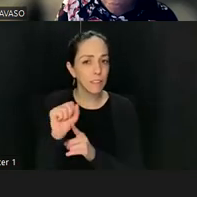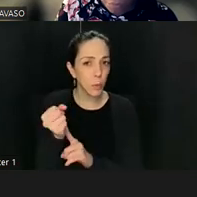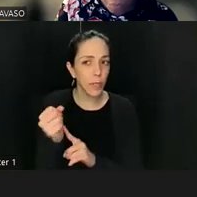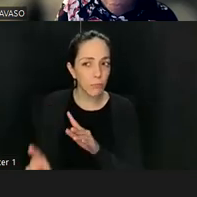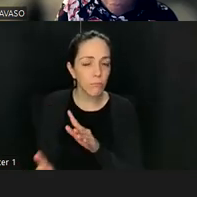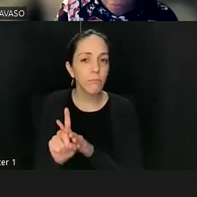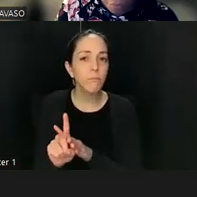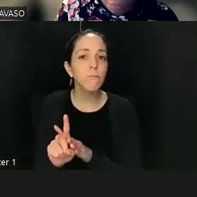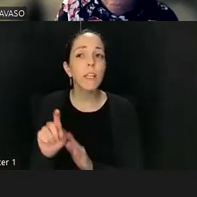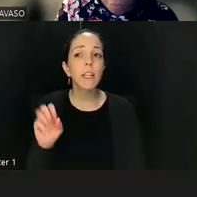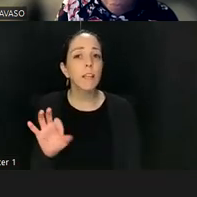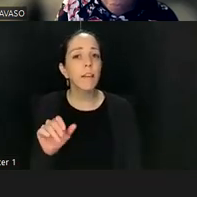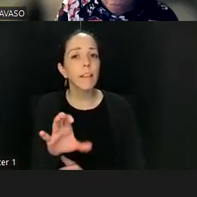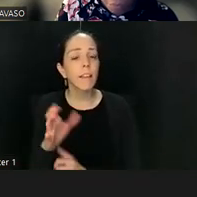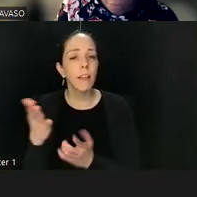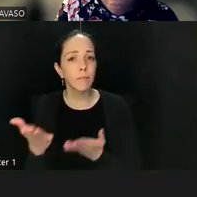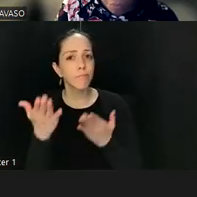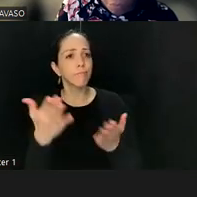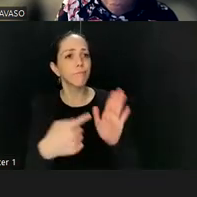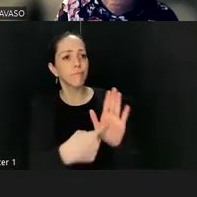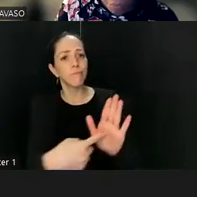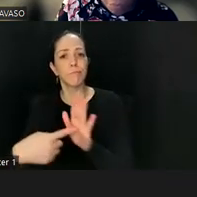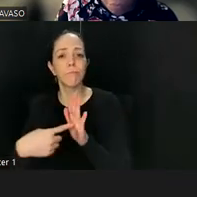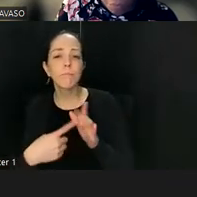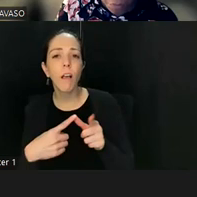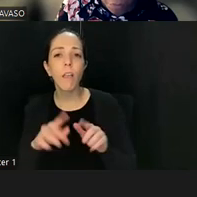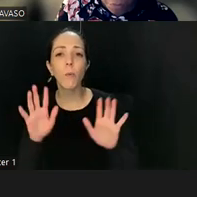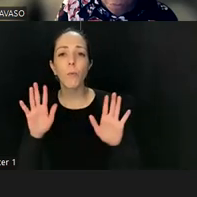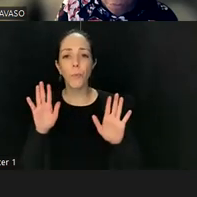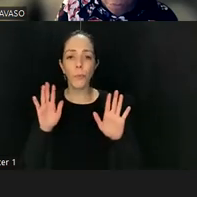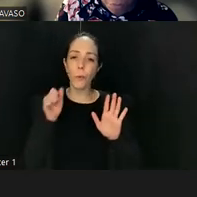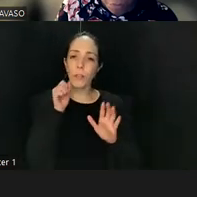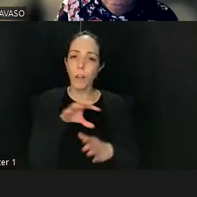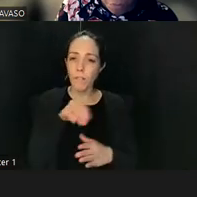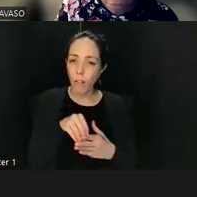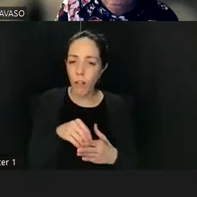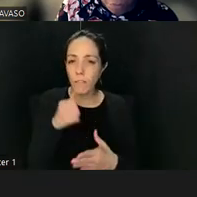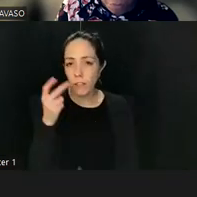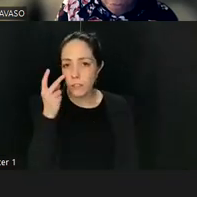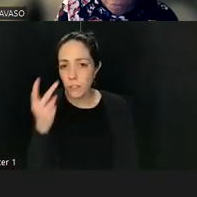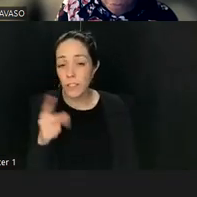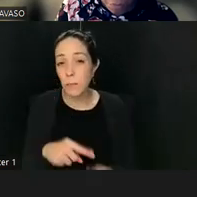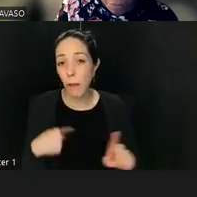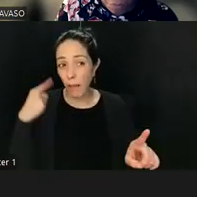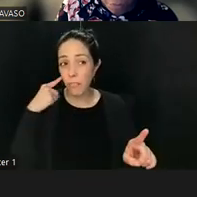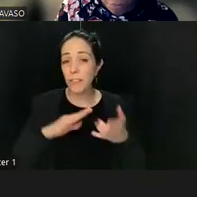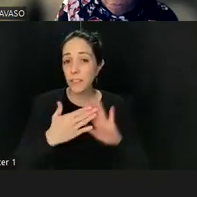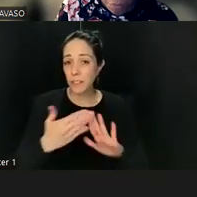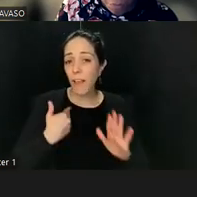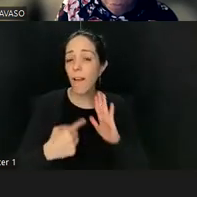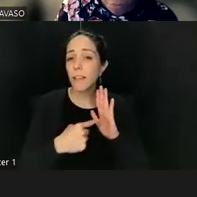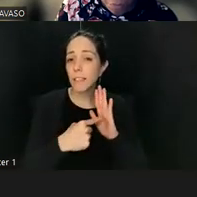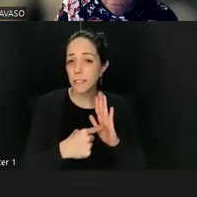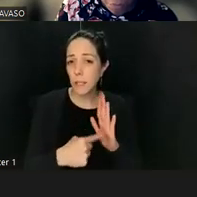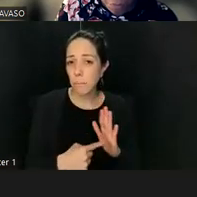could step off, but I don't know if that should disqualify them from serving broadly. And I think that the city probably does. So make sure to